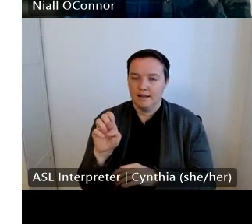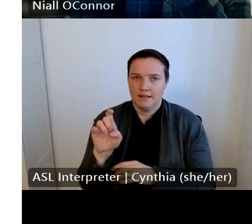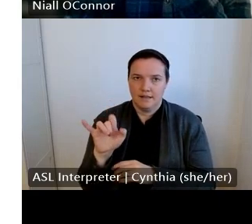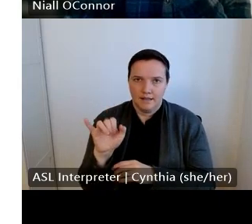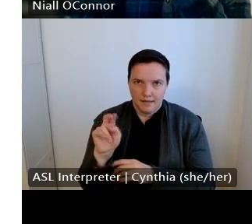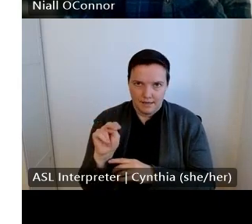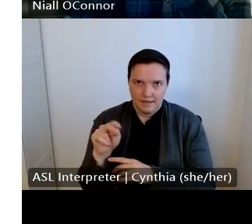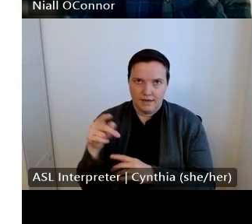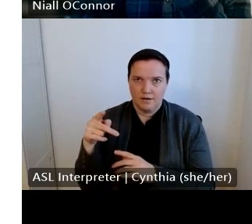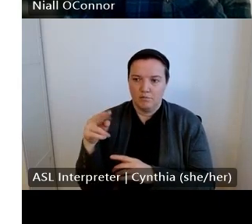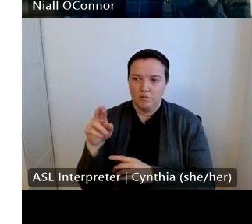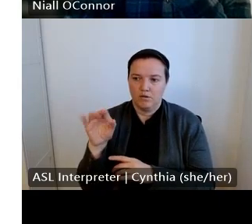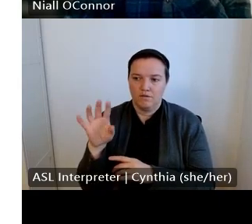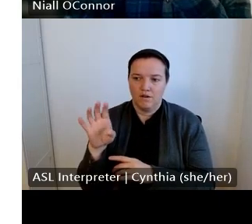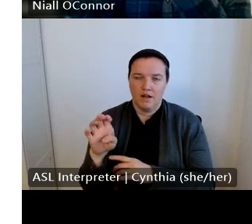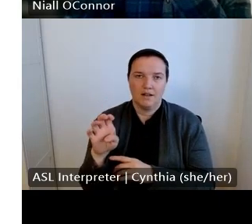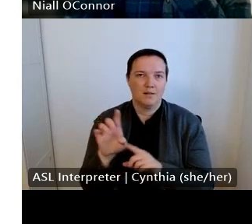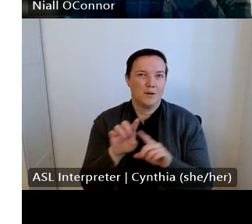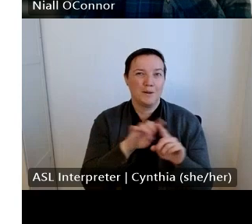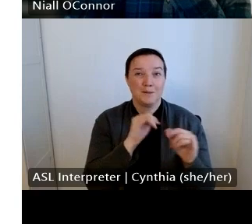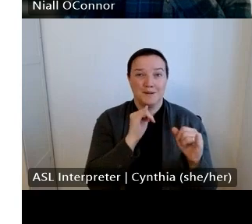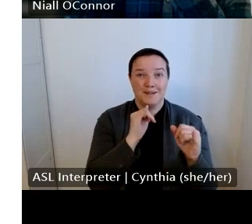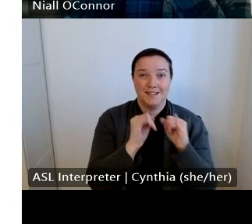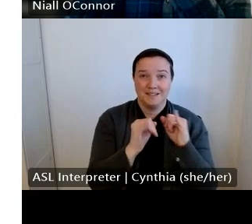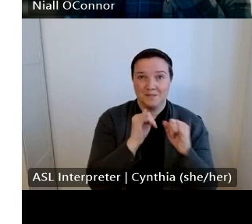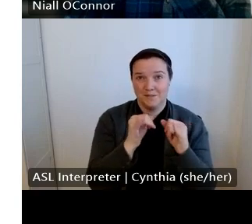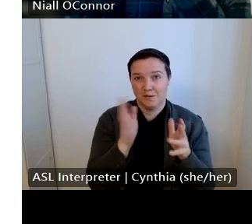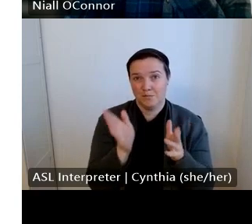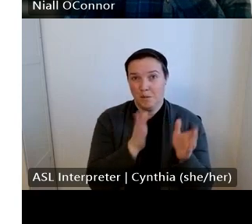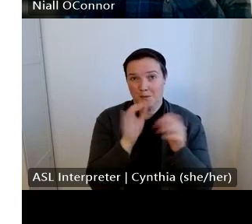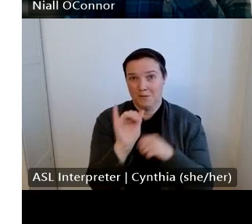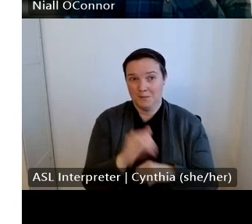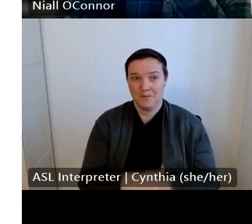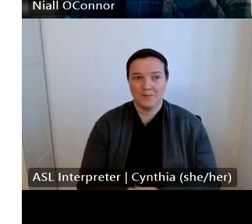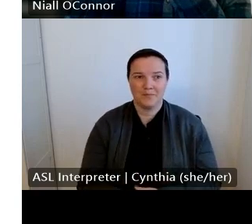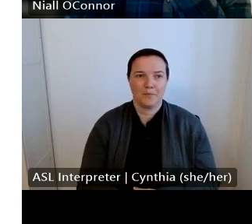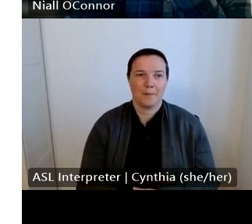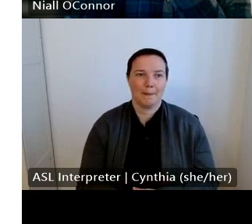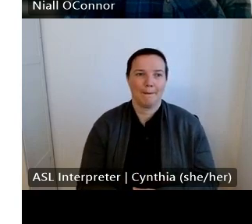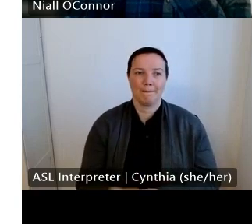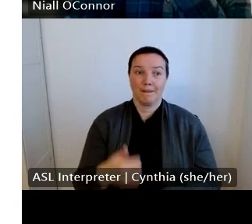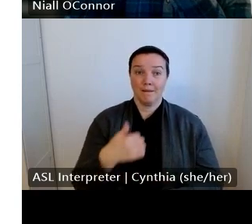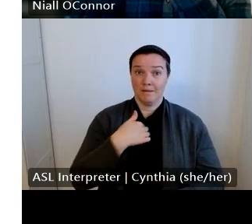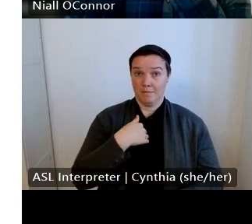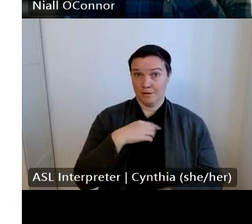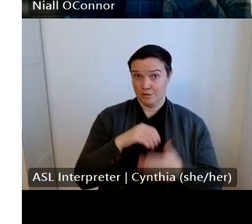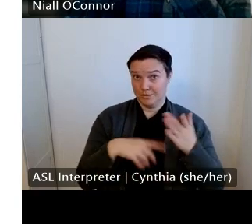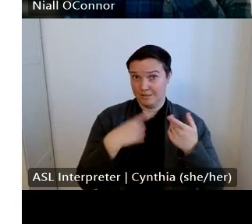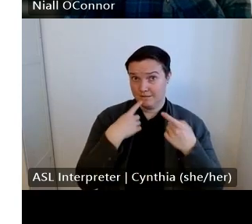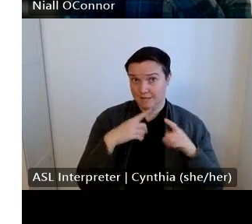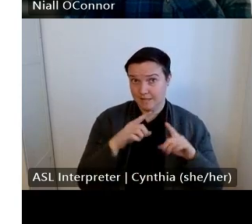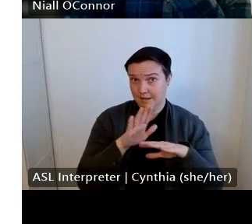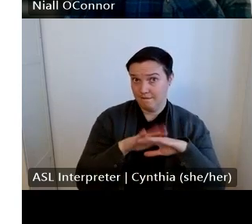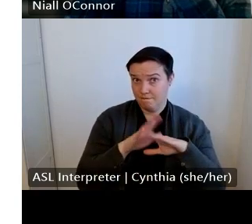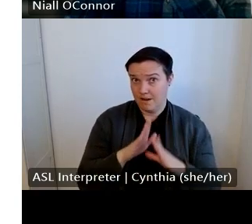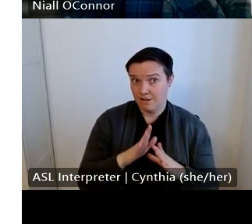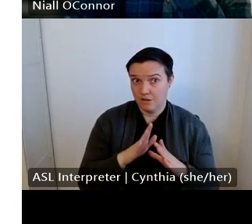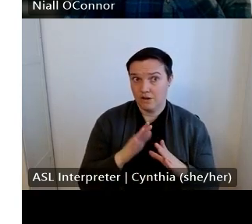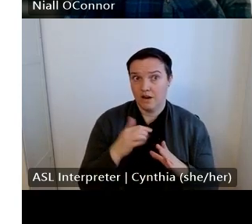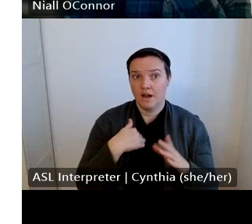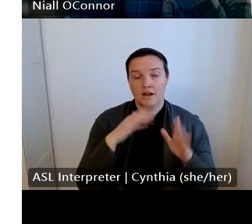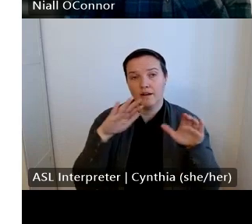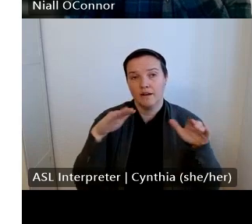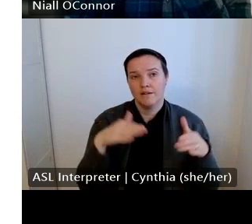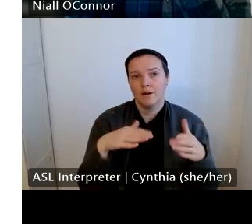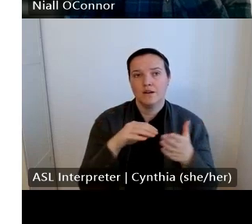profile, and interview preparation. I am a student success advisor who focuses